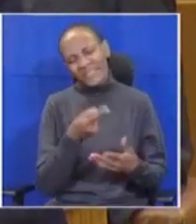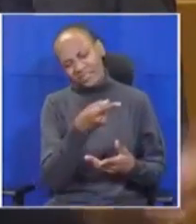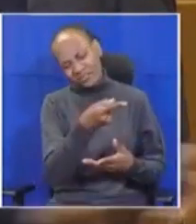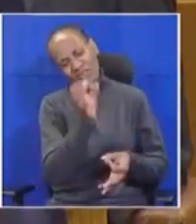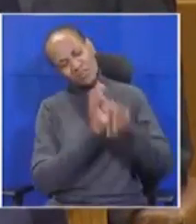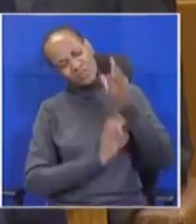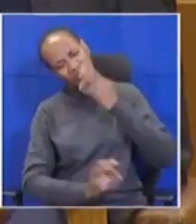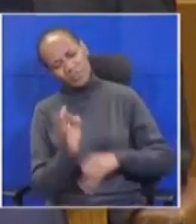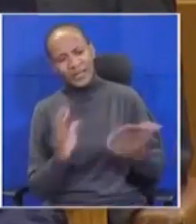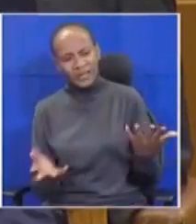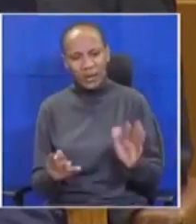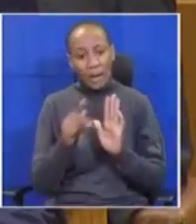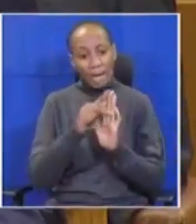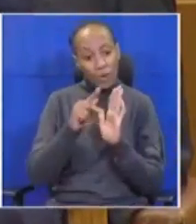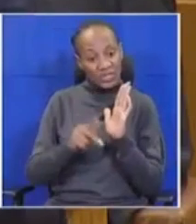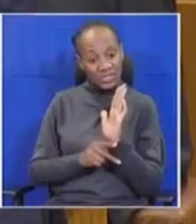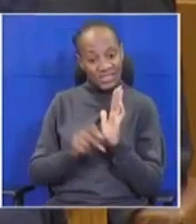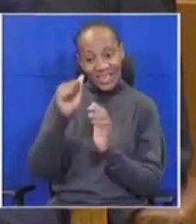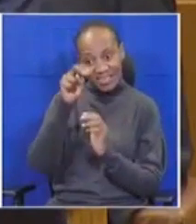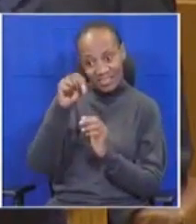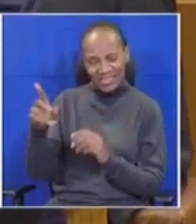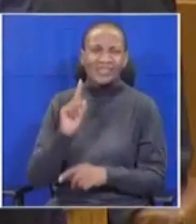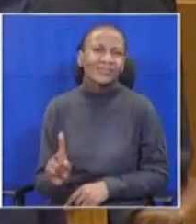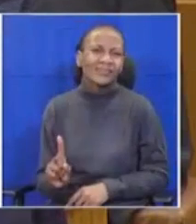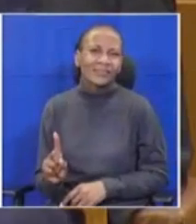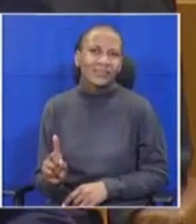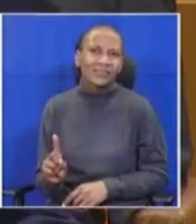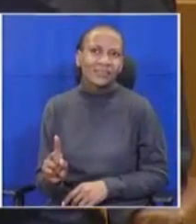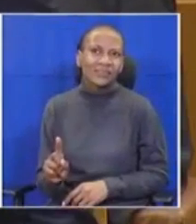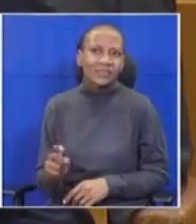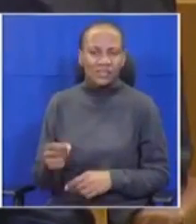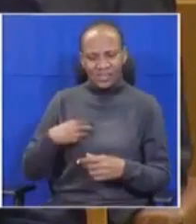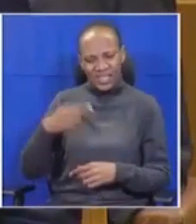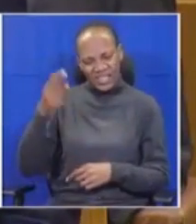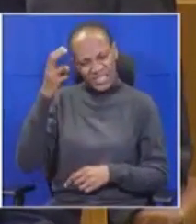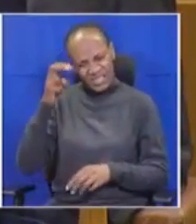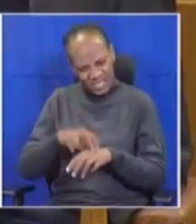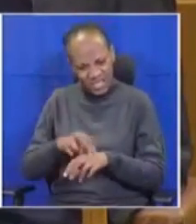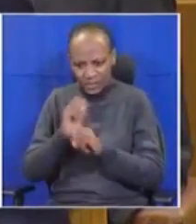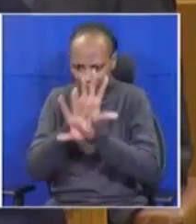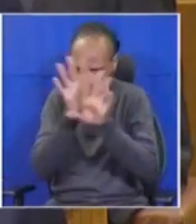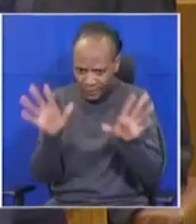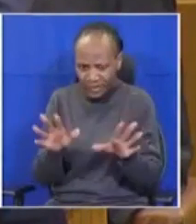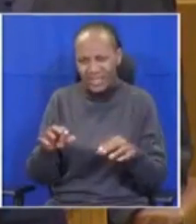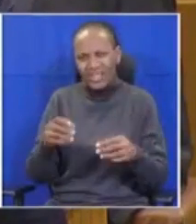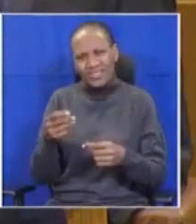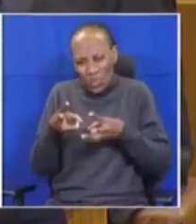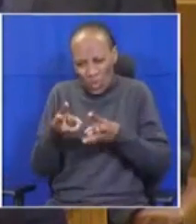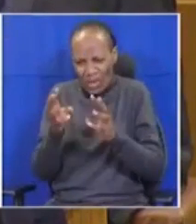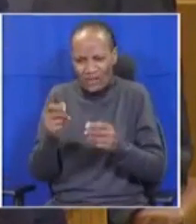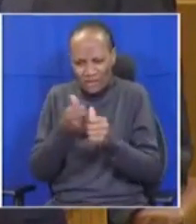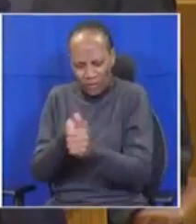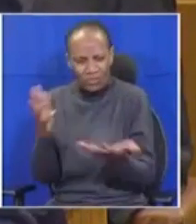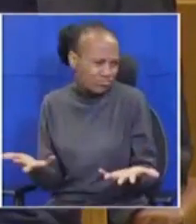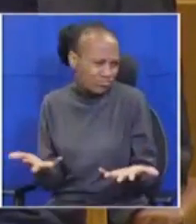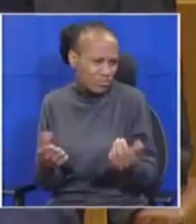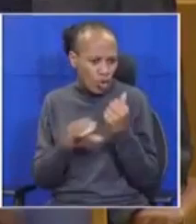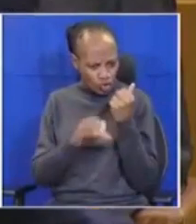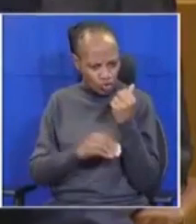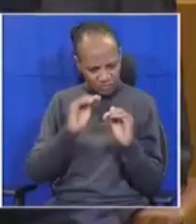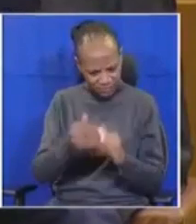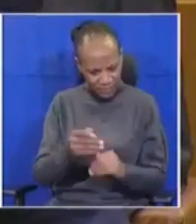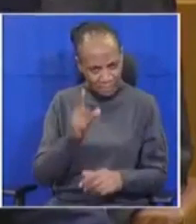us what is the policy of your party so that we get certainty as to whether we will defend the Constitution, or is Mr. Lamula right